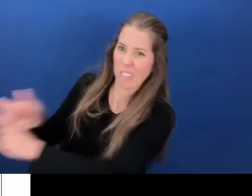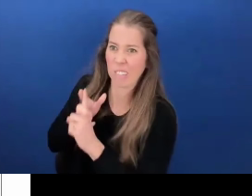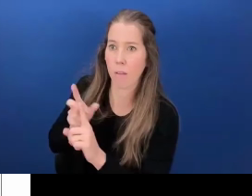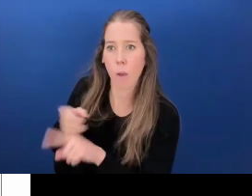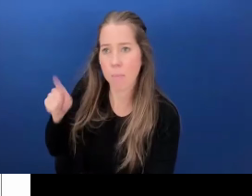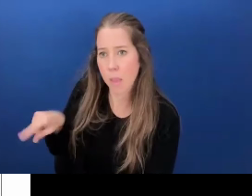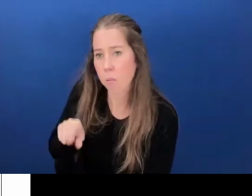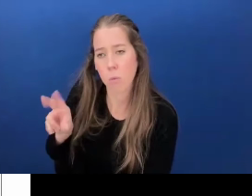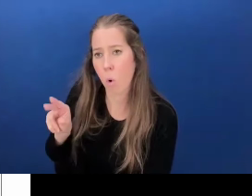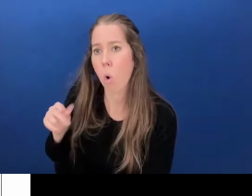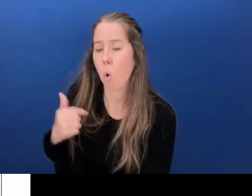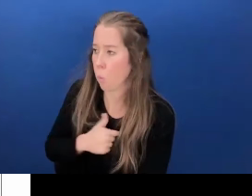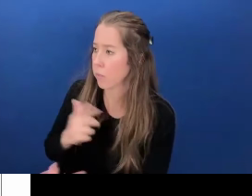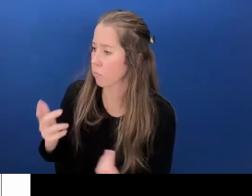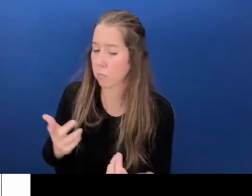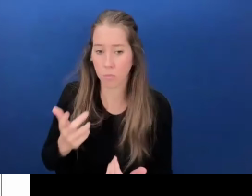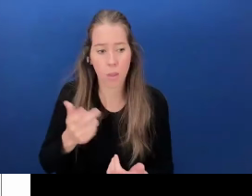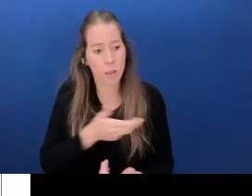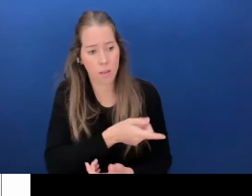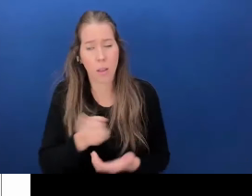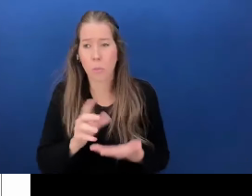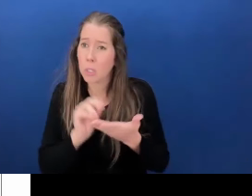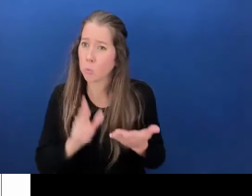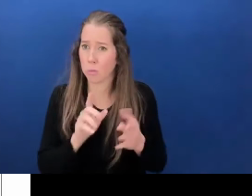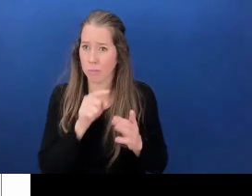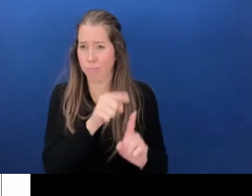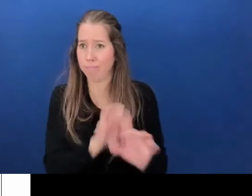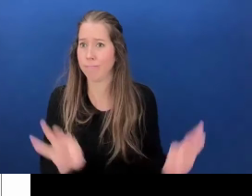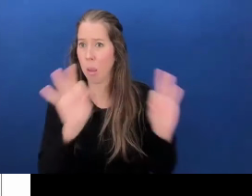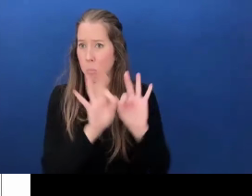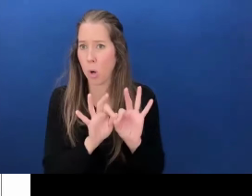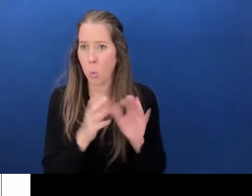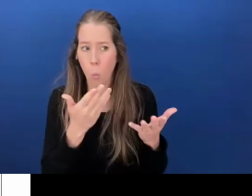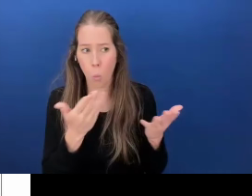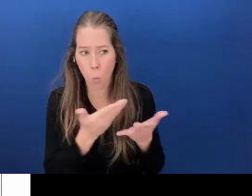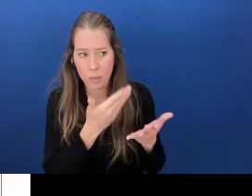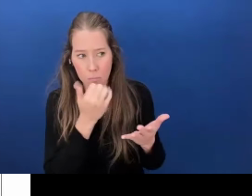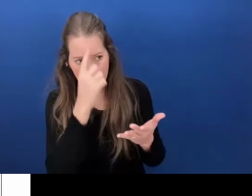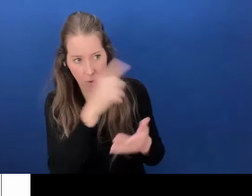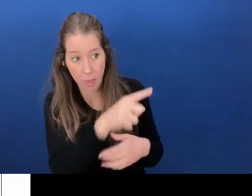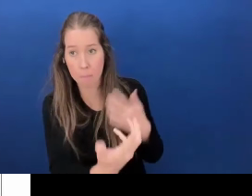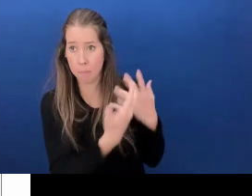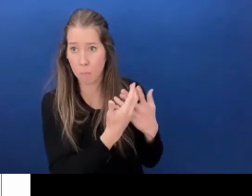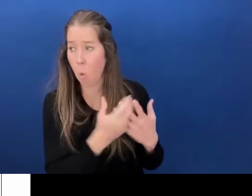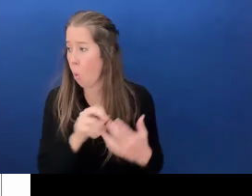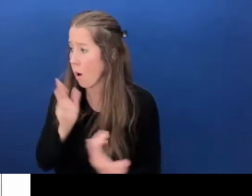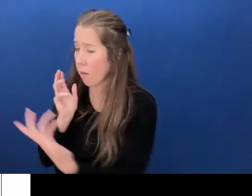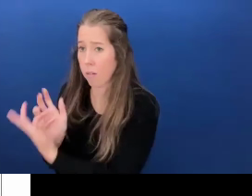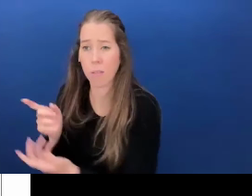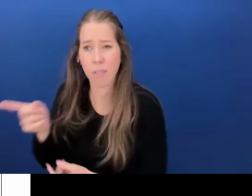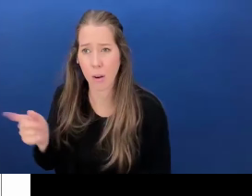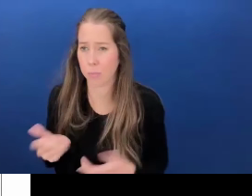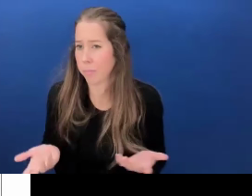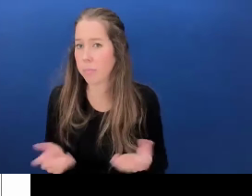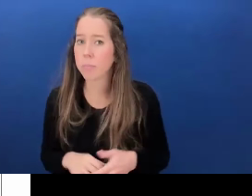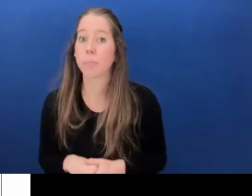figure out what works best for the student, period. And working on getting that for them. When it